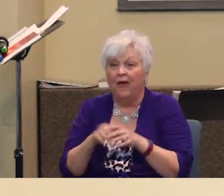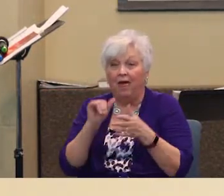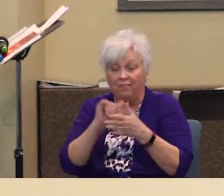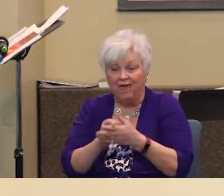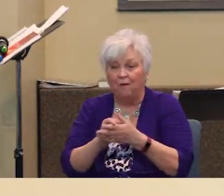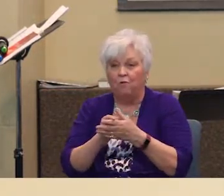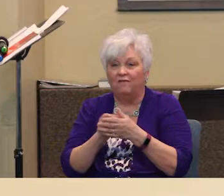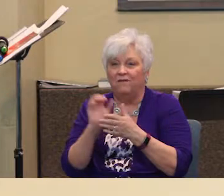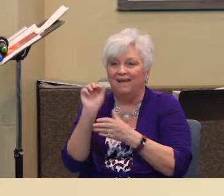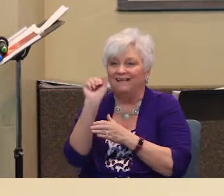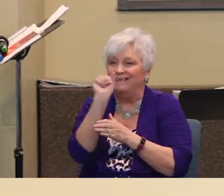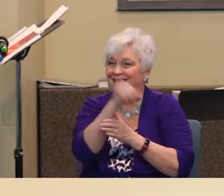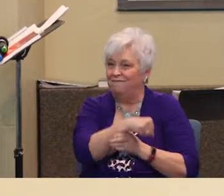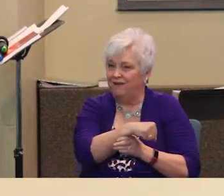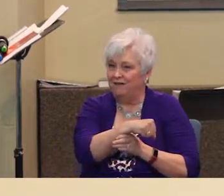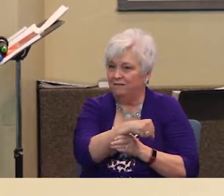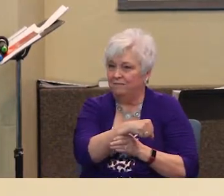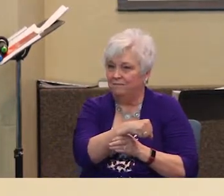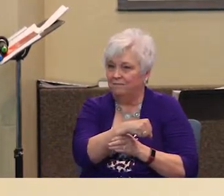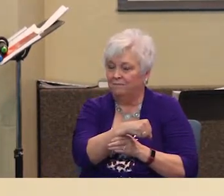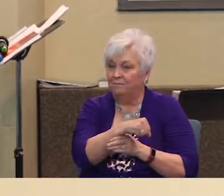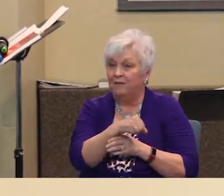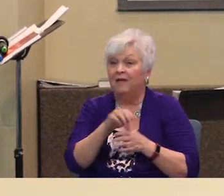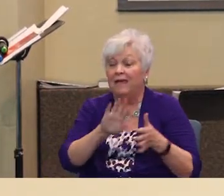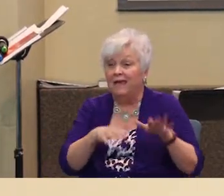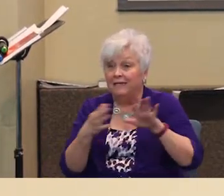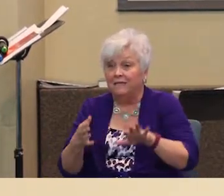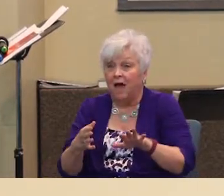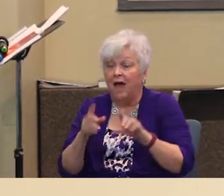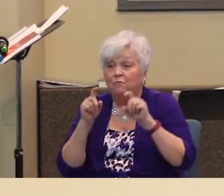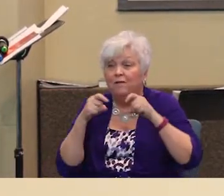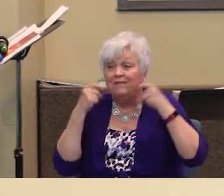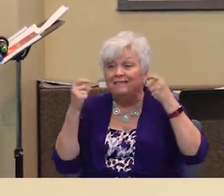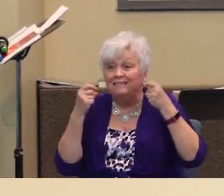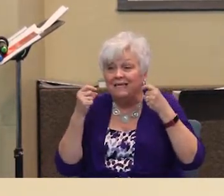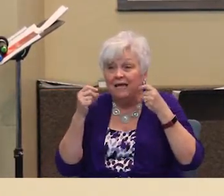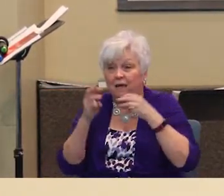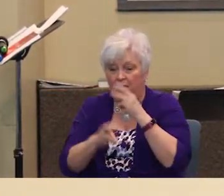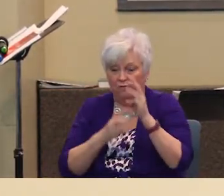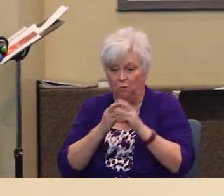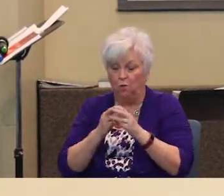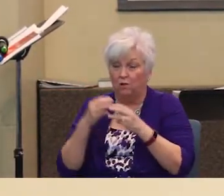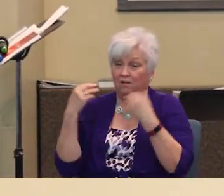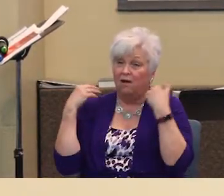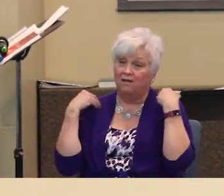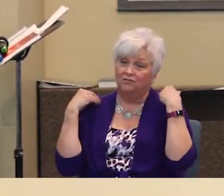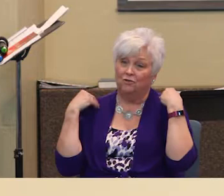That would have been defeat. He died with the sin of the world on his shoulders.